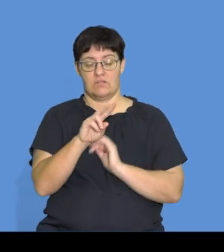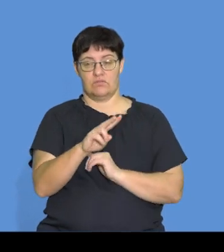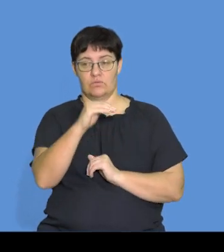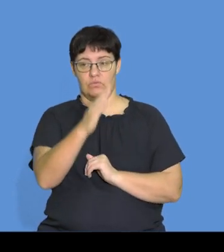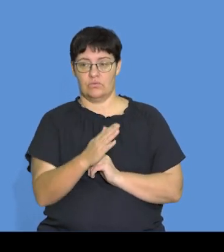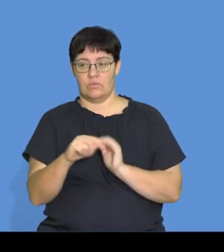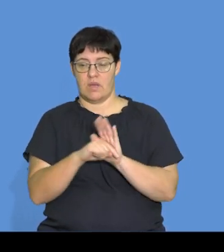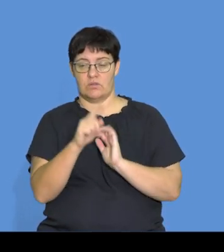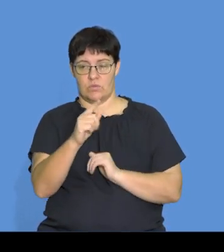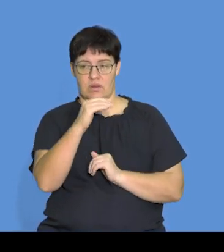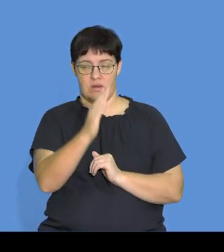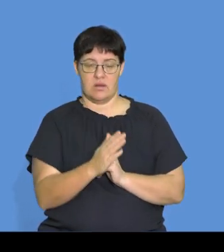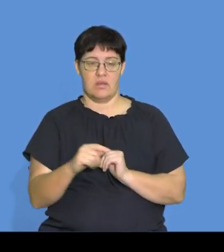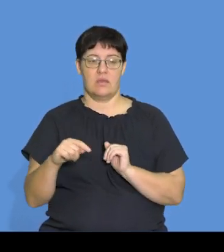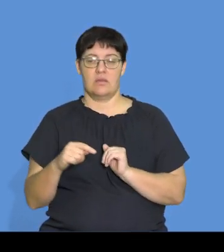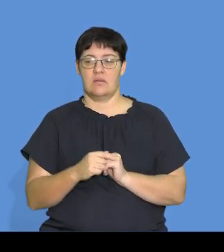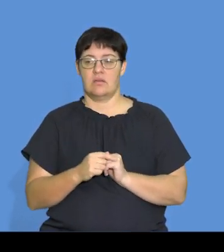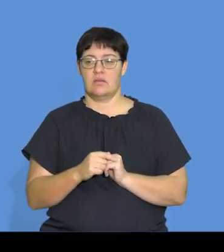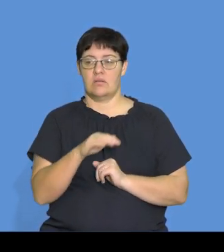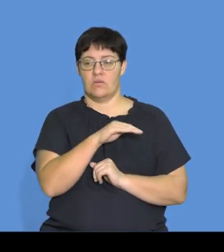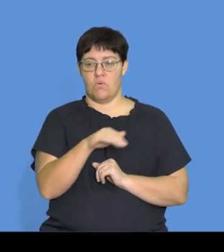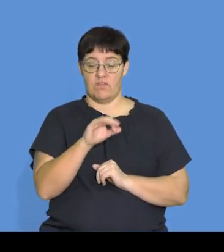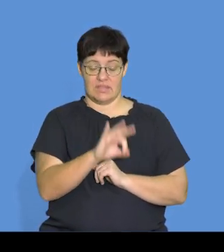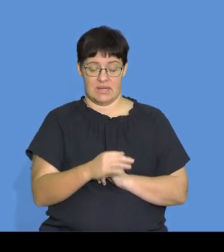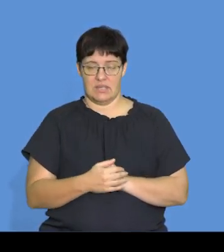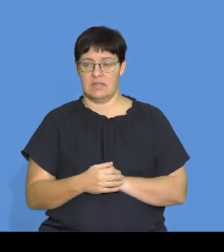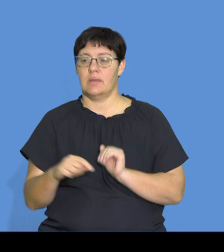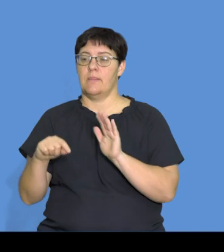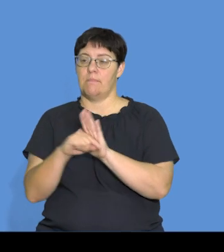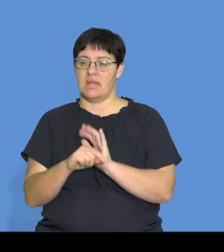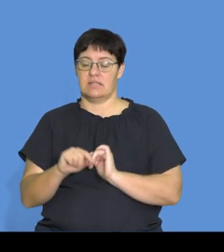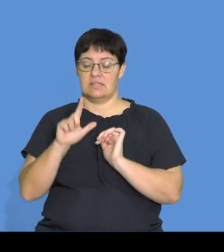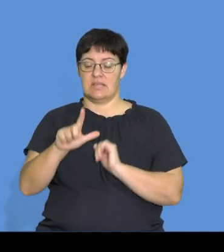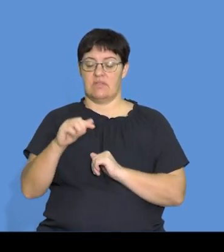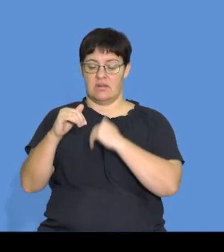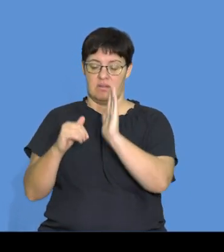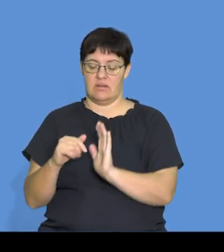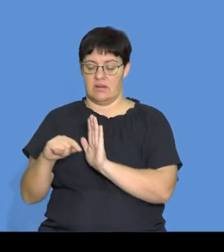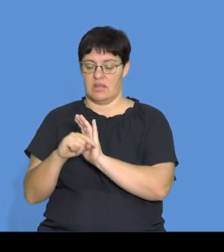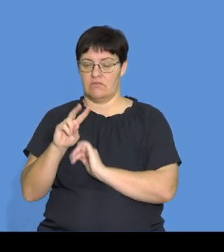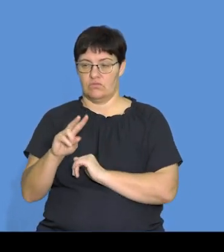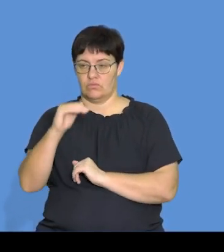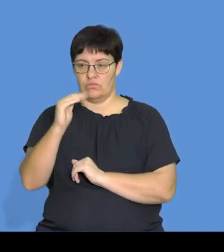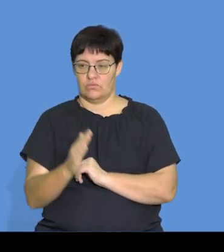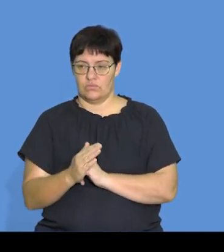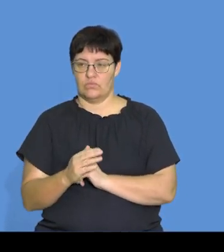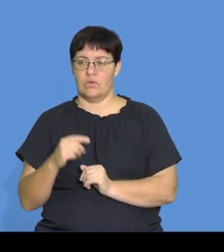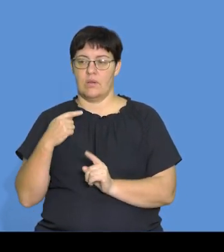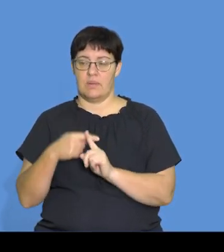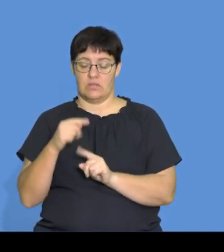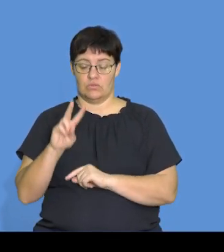1 over 3 minus 7 into negative 2 plus